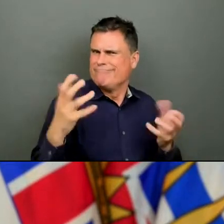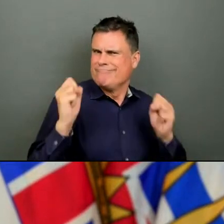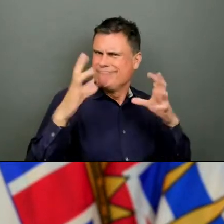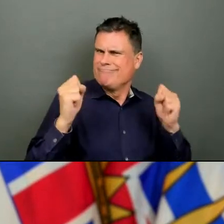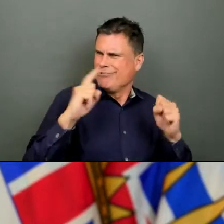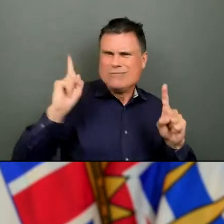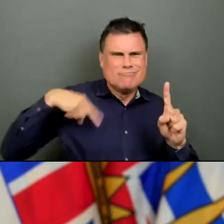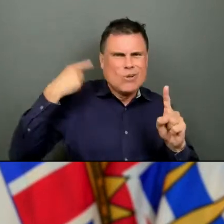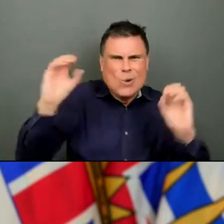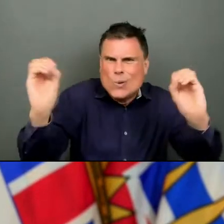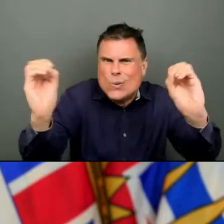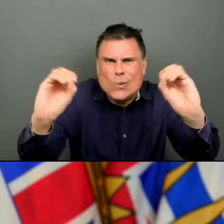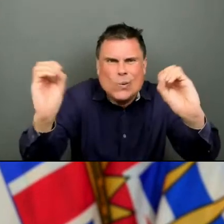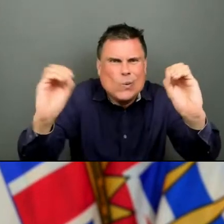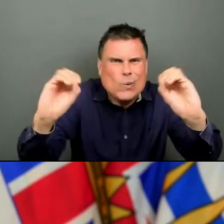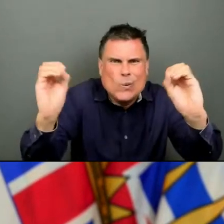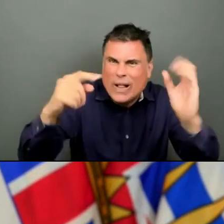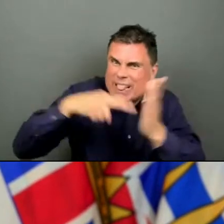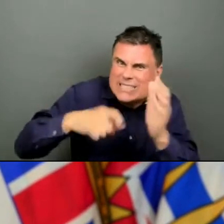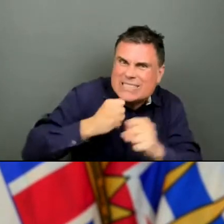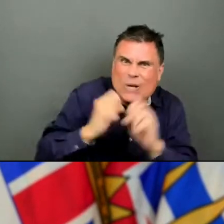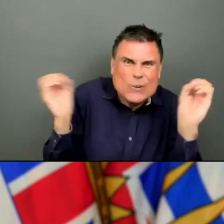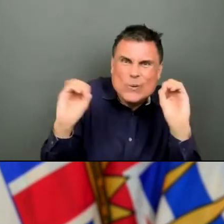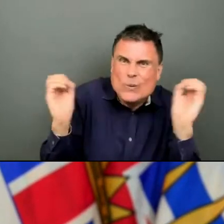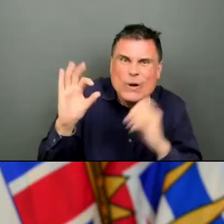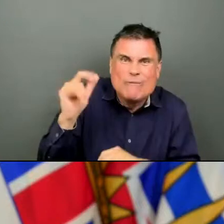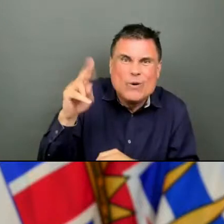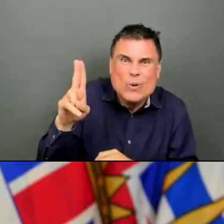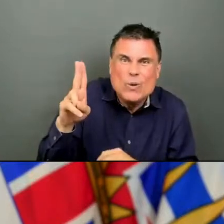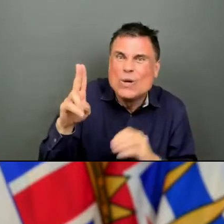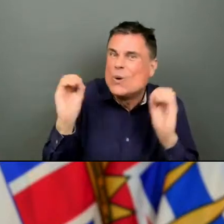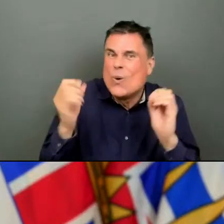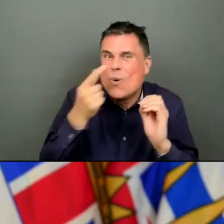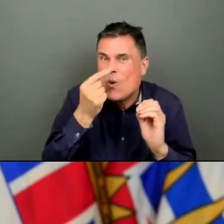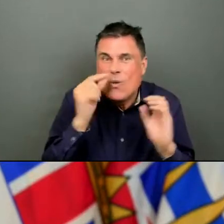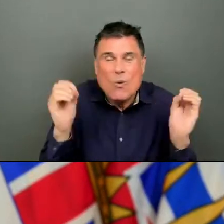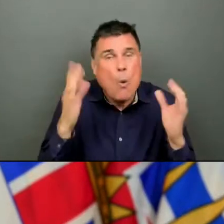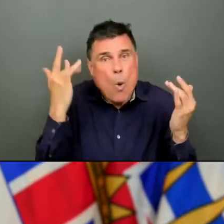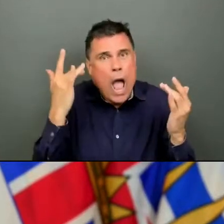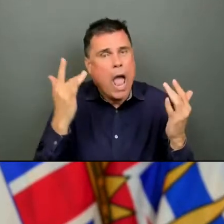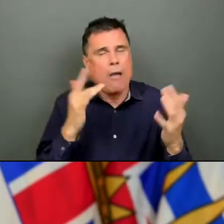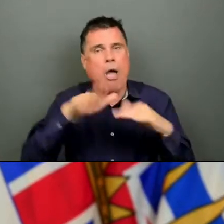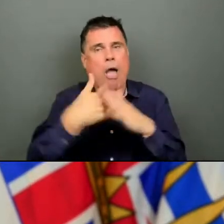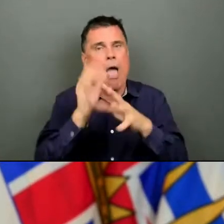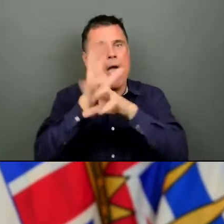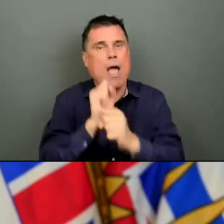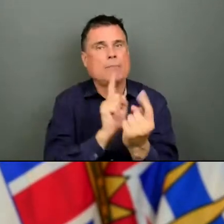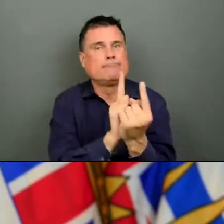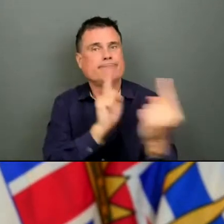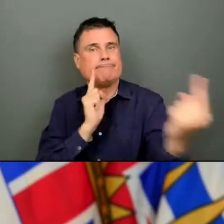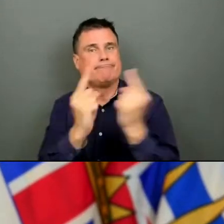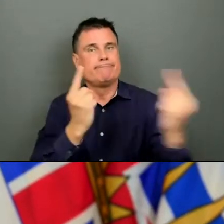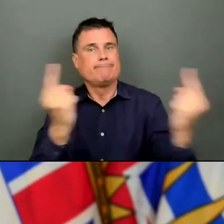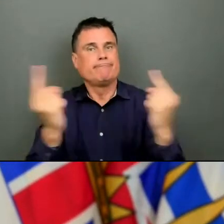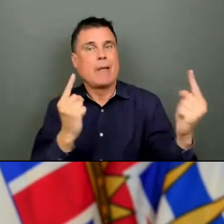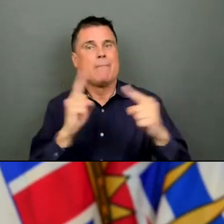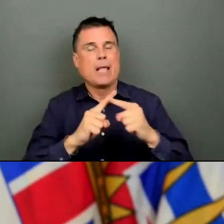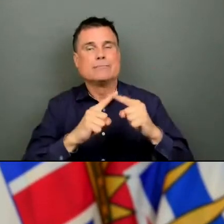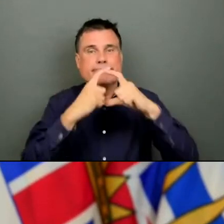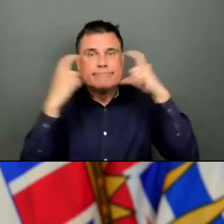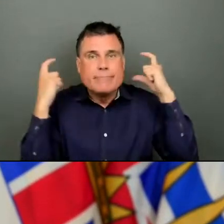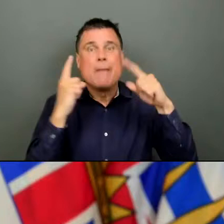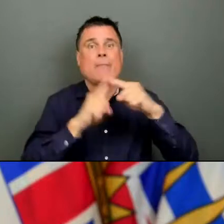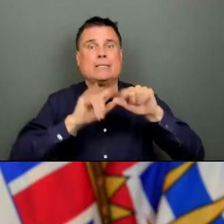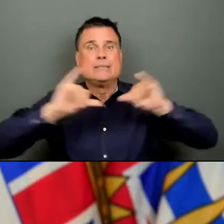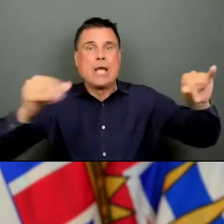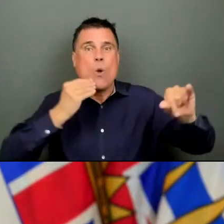That's certainly one of the important ones that helps reduce transmission of all kinds of things. So we are working with our school team to look at what